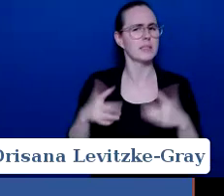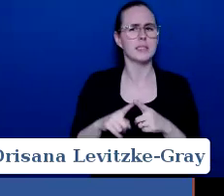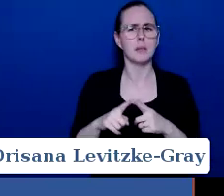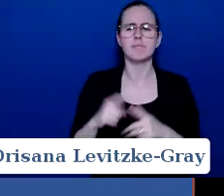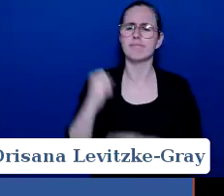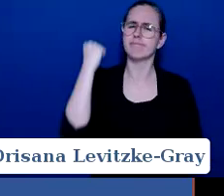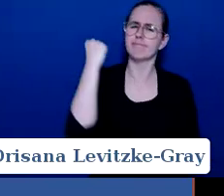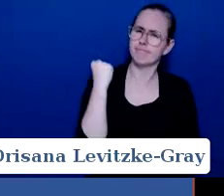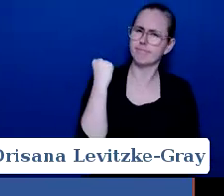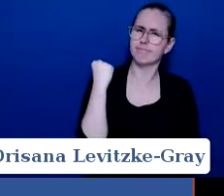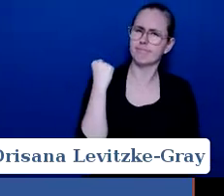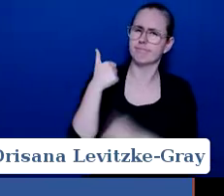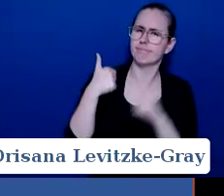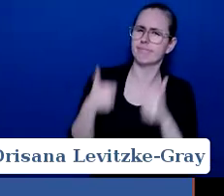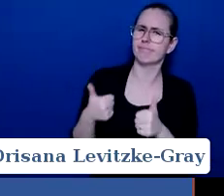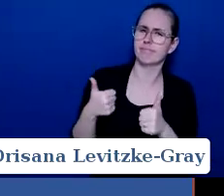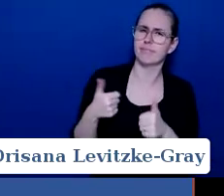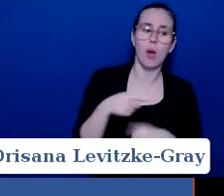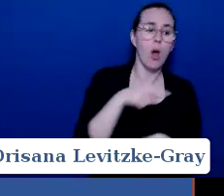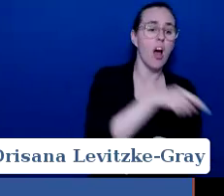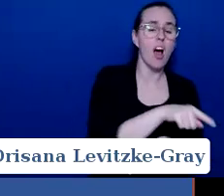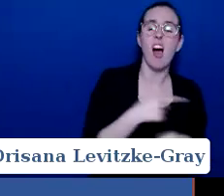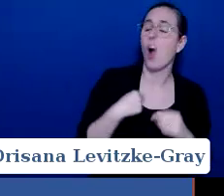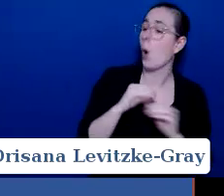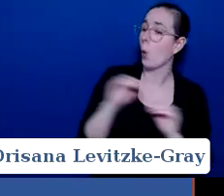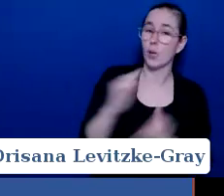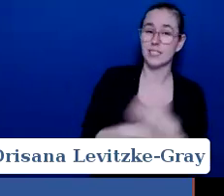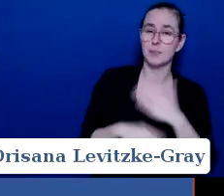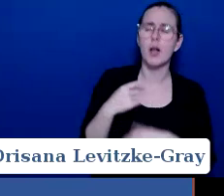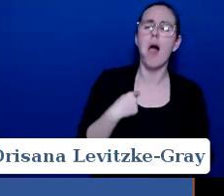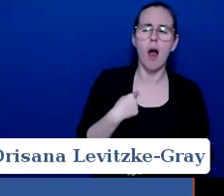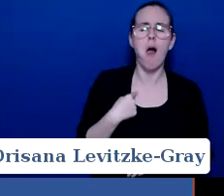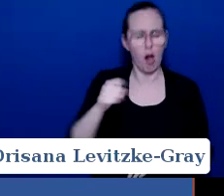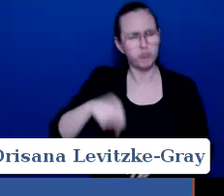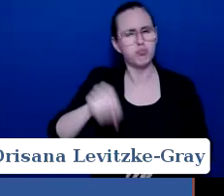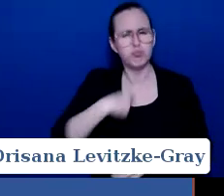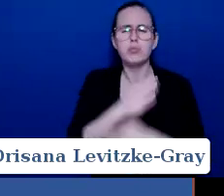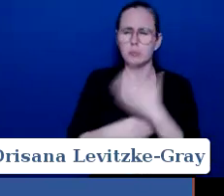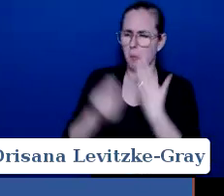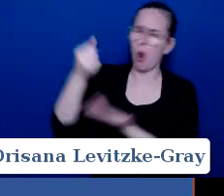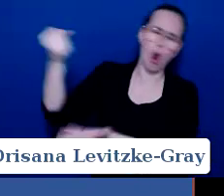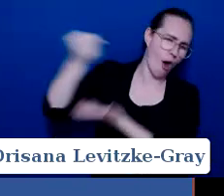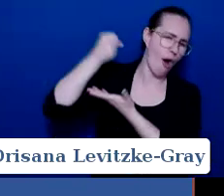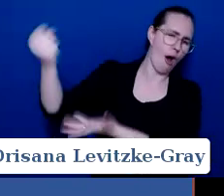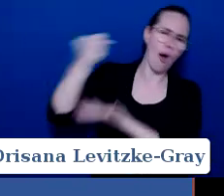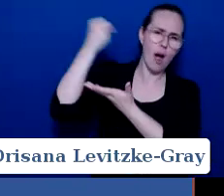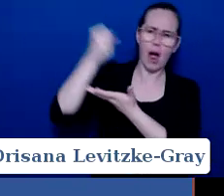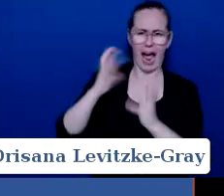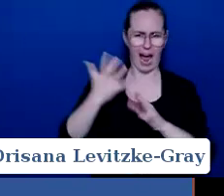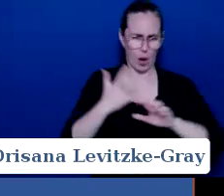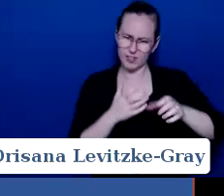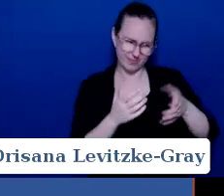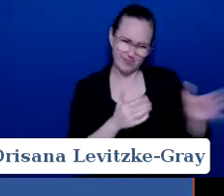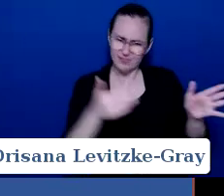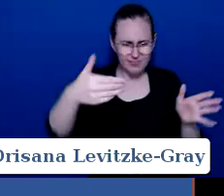different ministries and organization of persons with disability and the broader public believe in the system. And we've seen a lot of